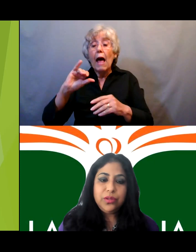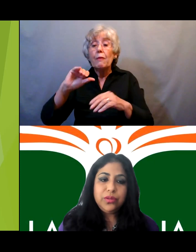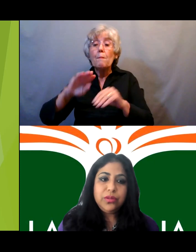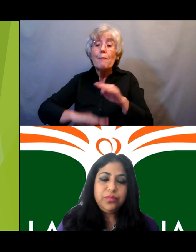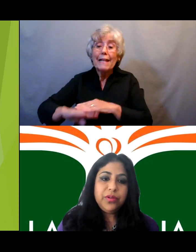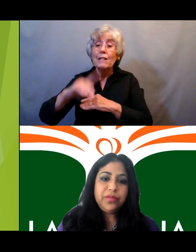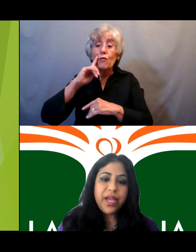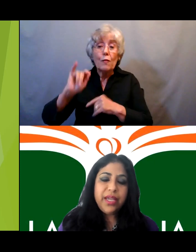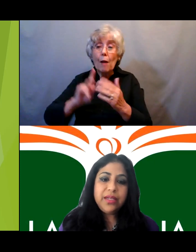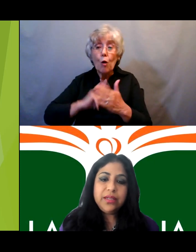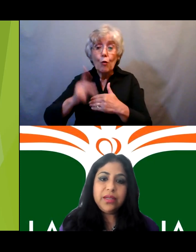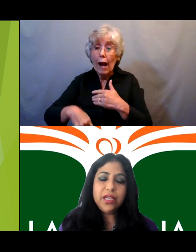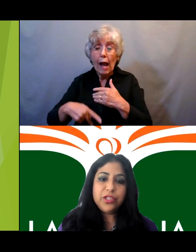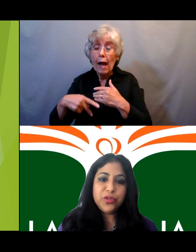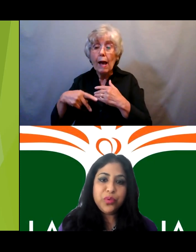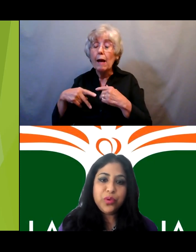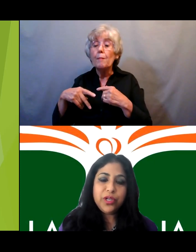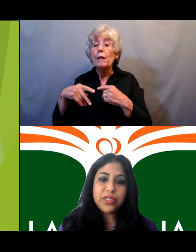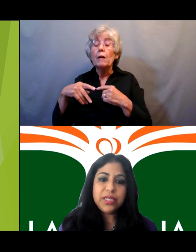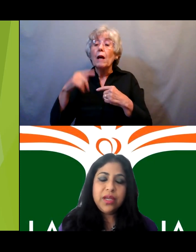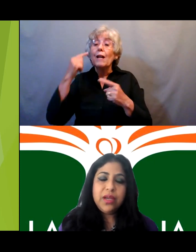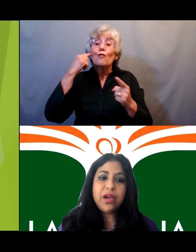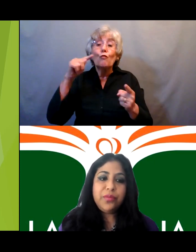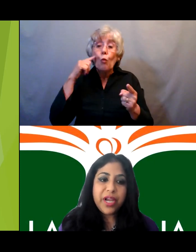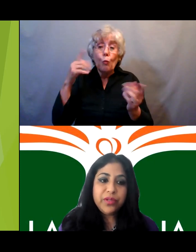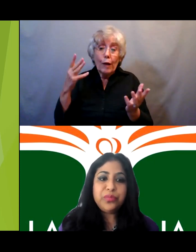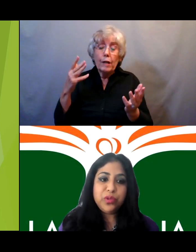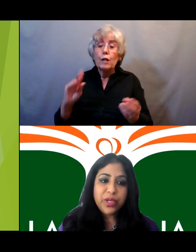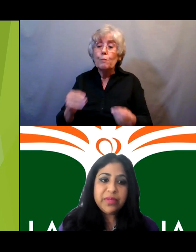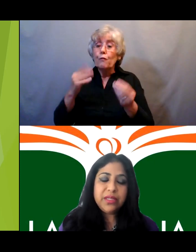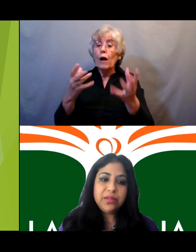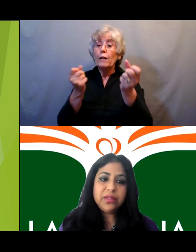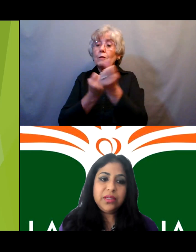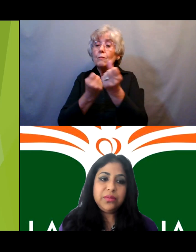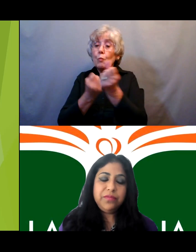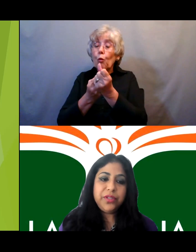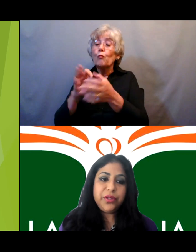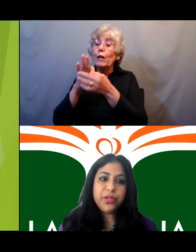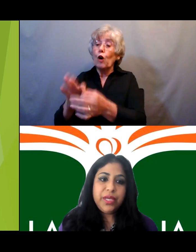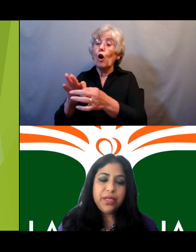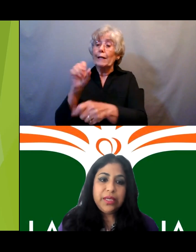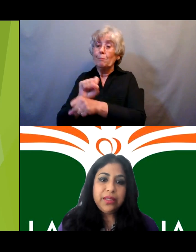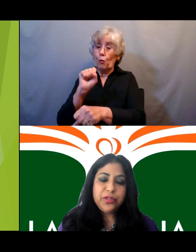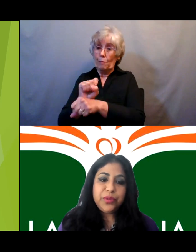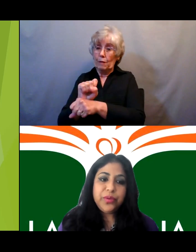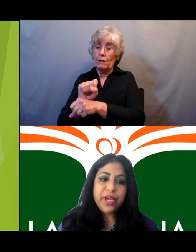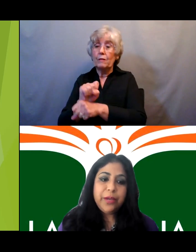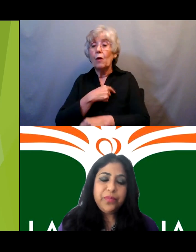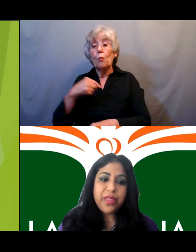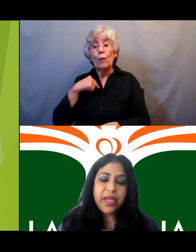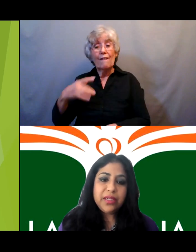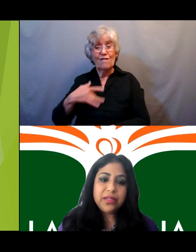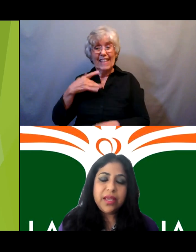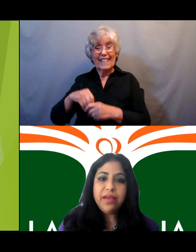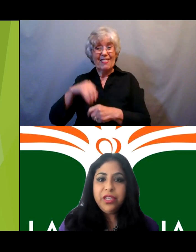is to provide support around employment, because we feel in this